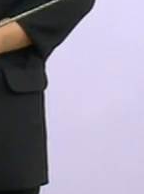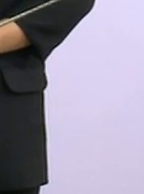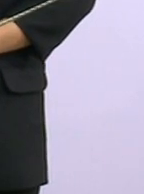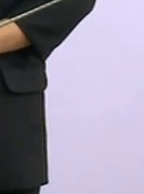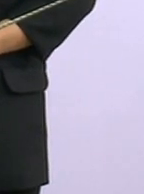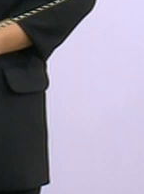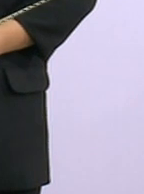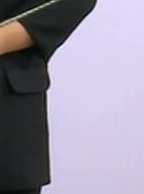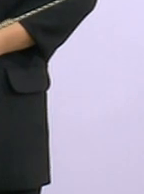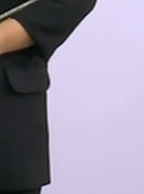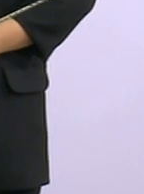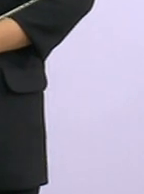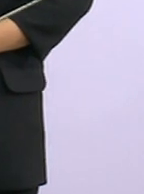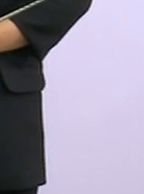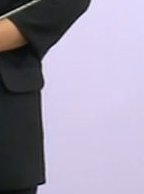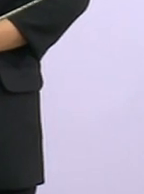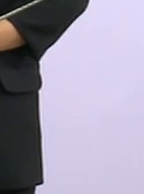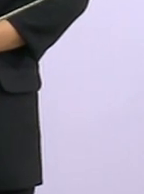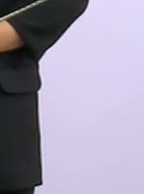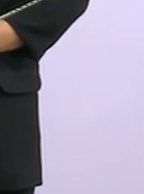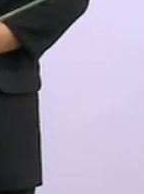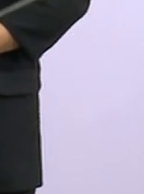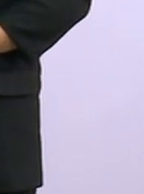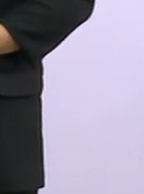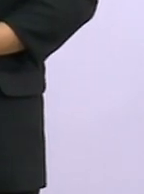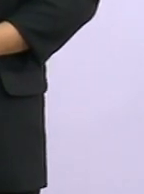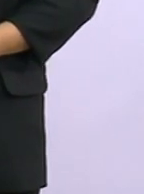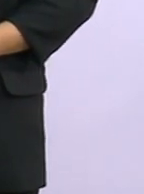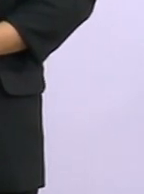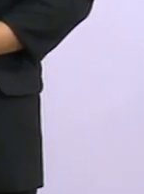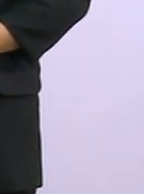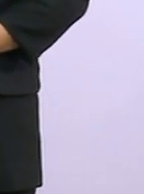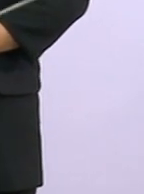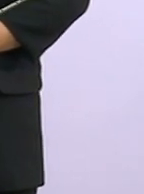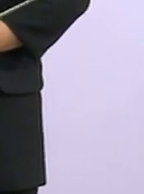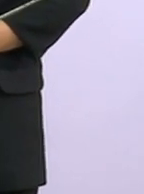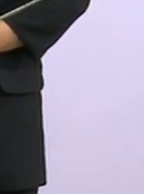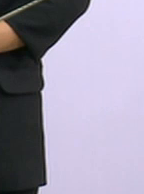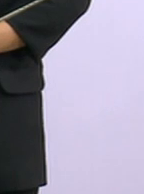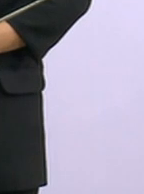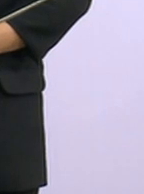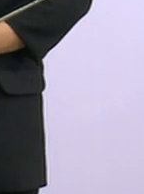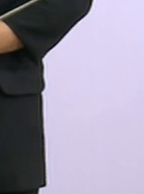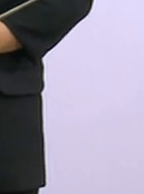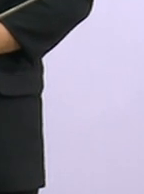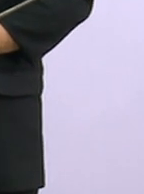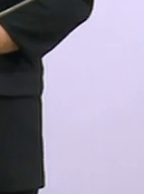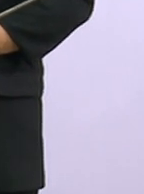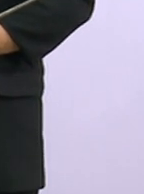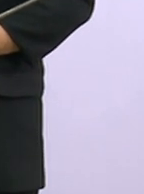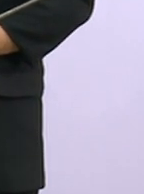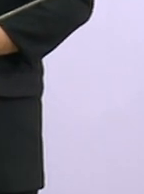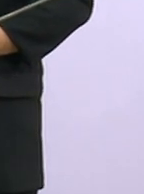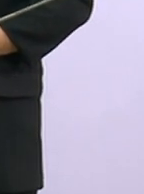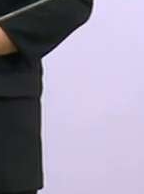want you to remember the idioms that we learned last time. Look at the idiom, keep your eye on the ball.